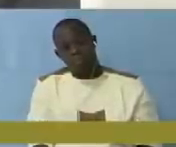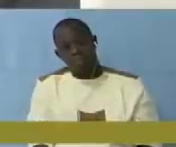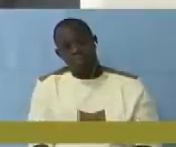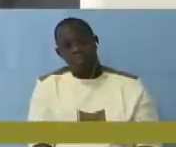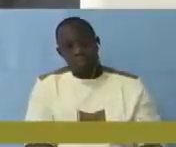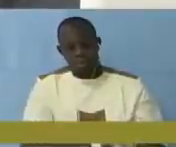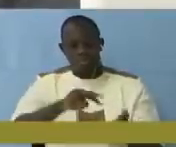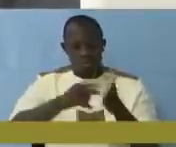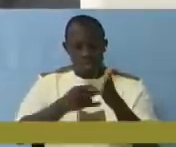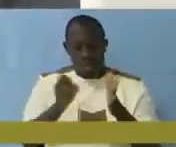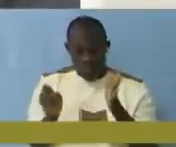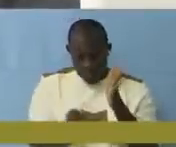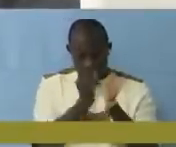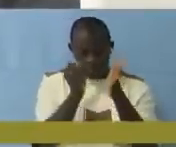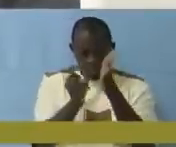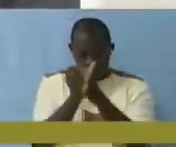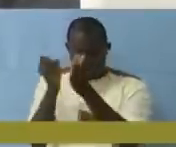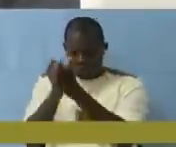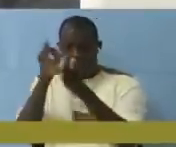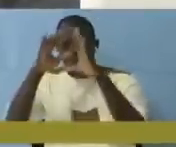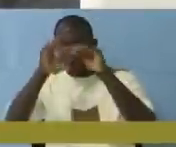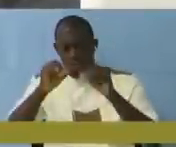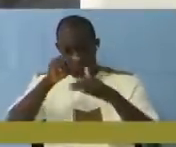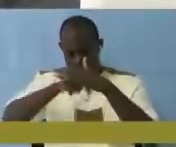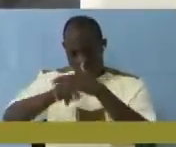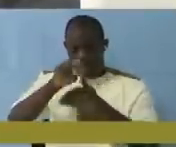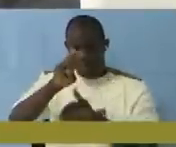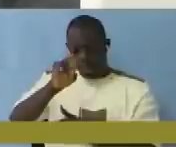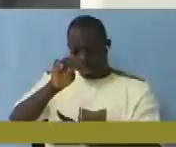That's the functions of the investigations unit at the NIA.